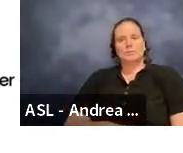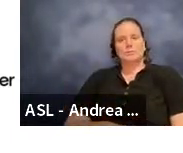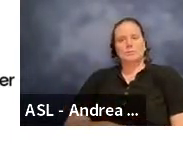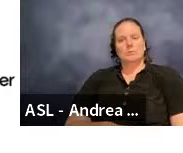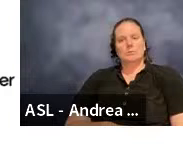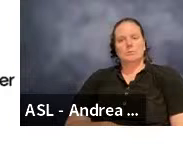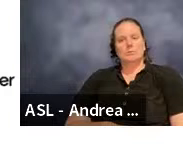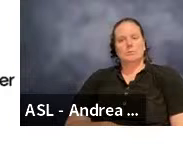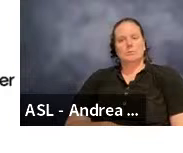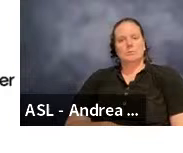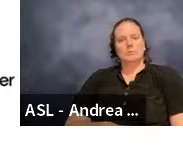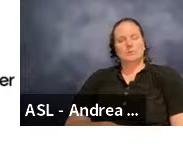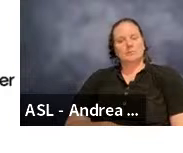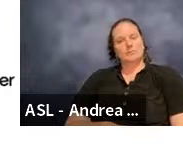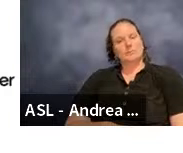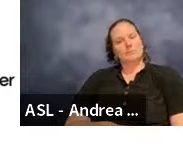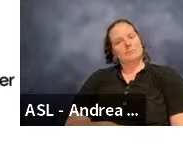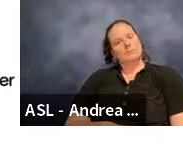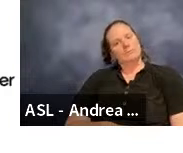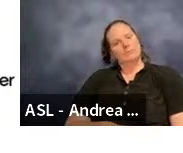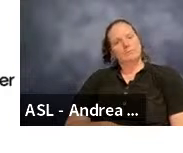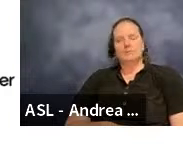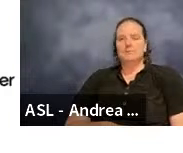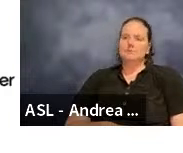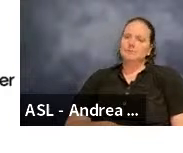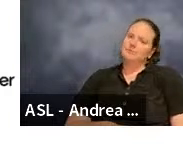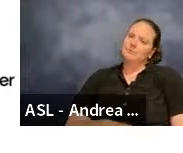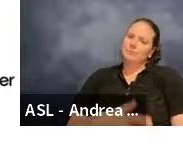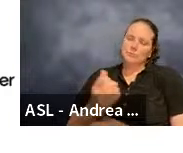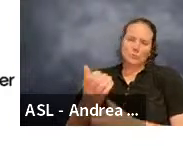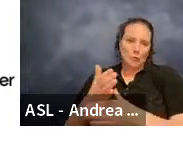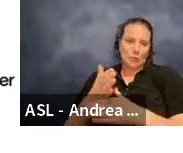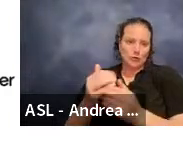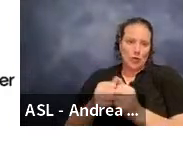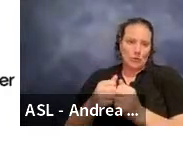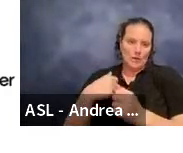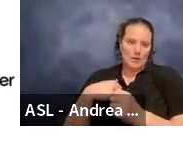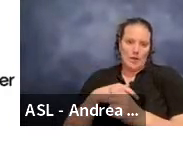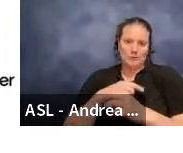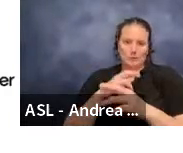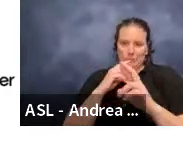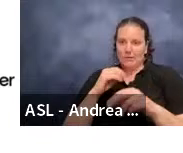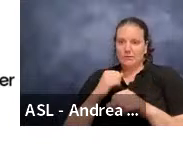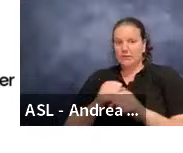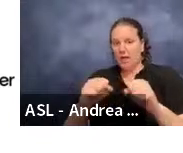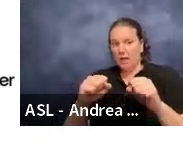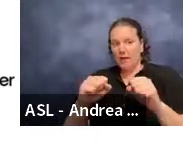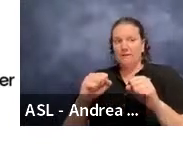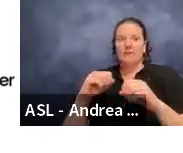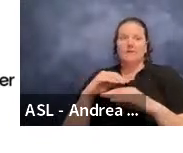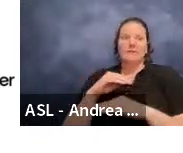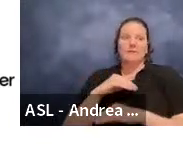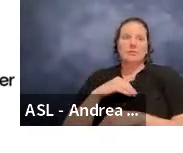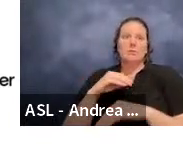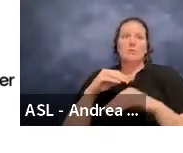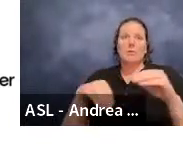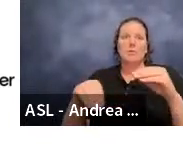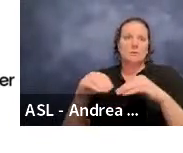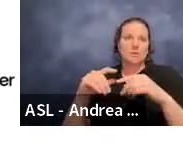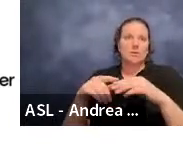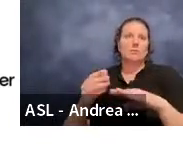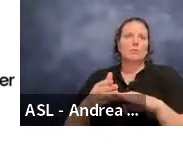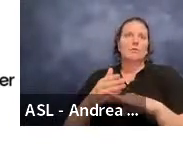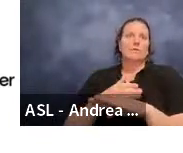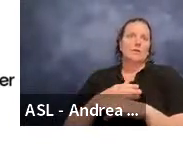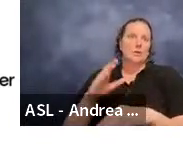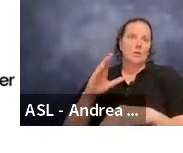So we're looking for you to share with us responses to safe and efficient mobility, improving corridor mobility